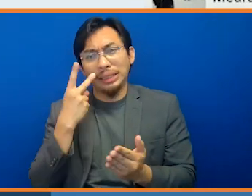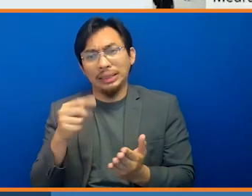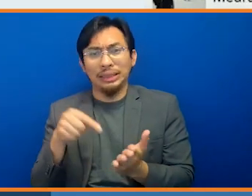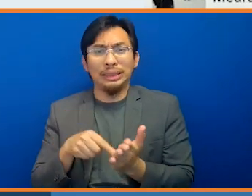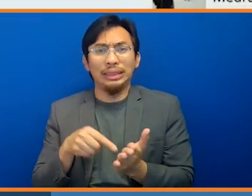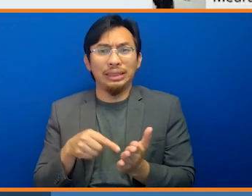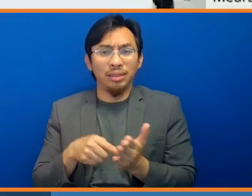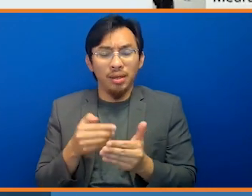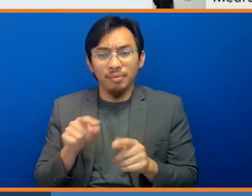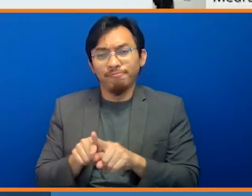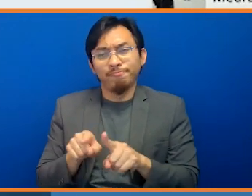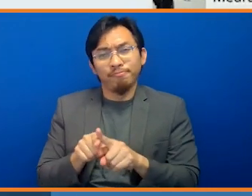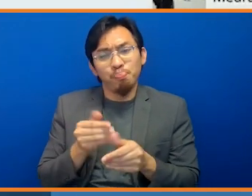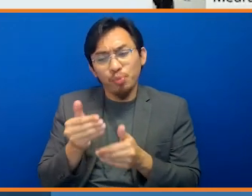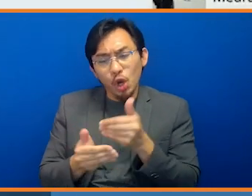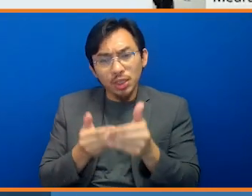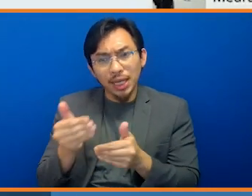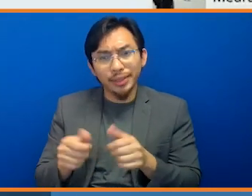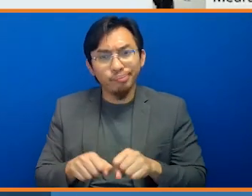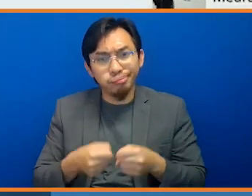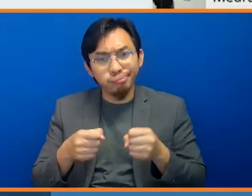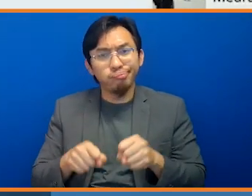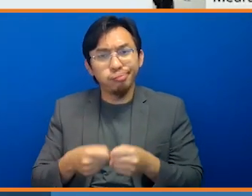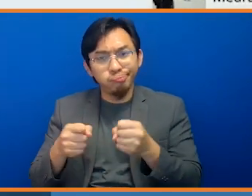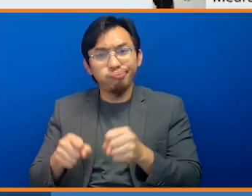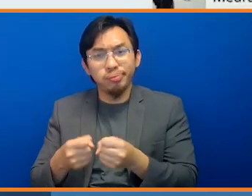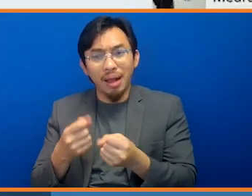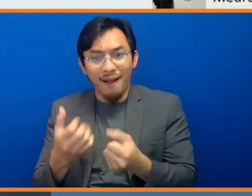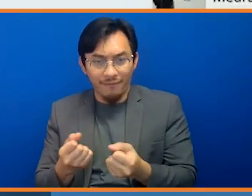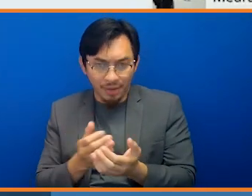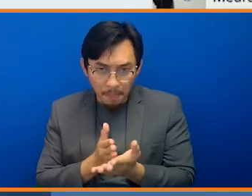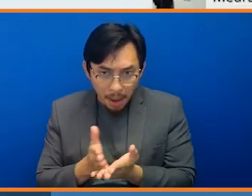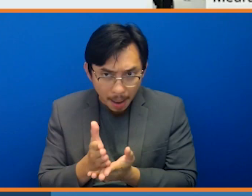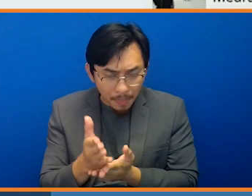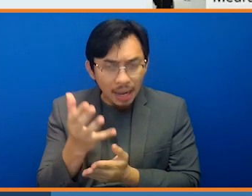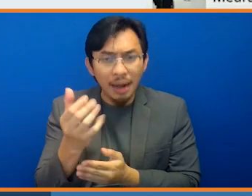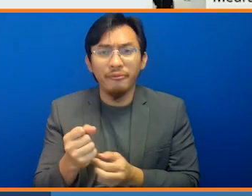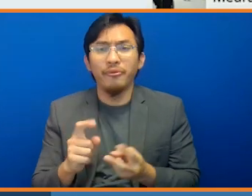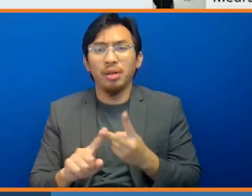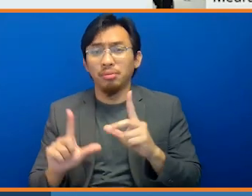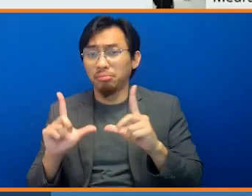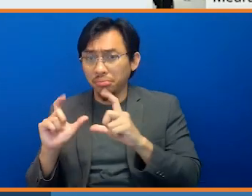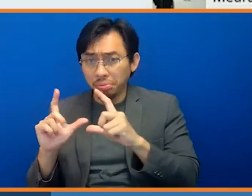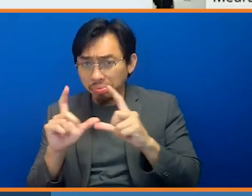and reconstruction in Aceh through maps and photographs.